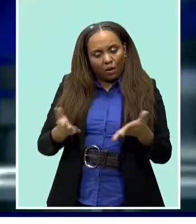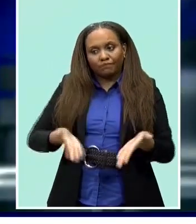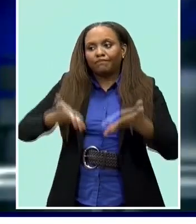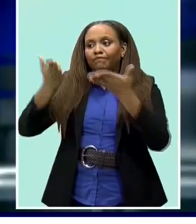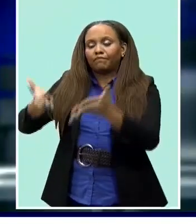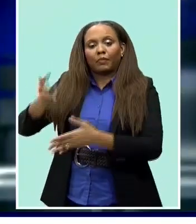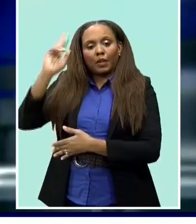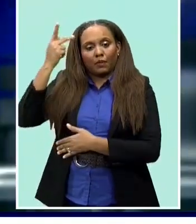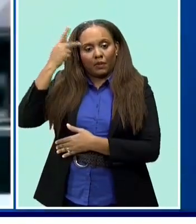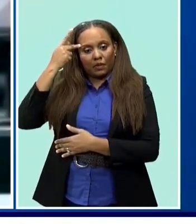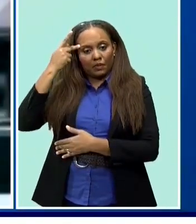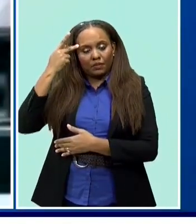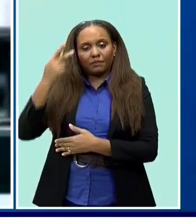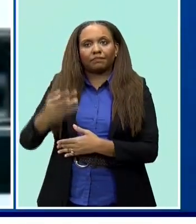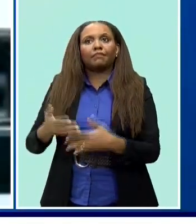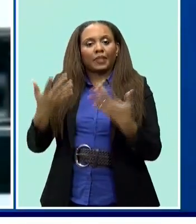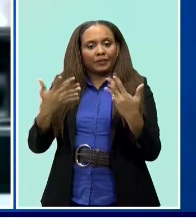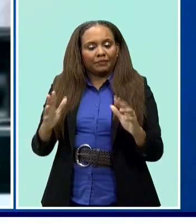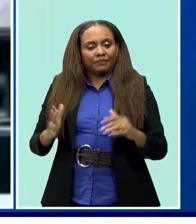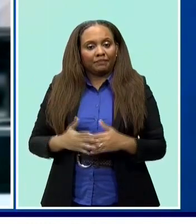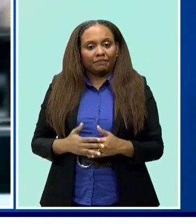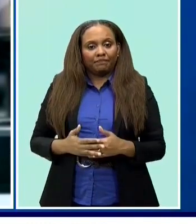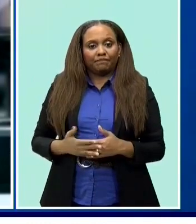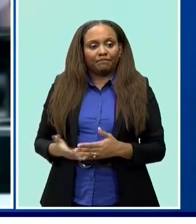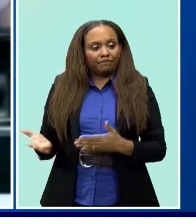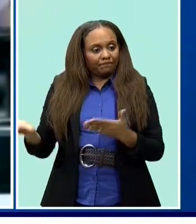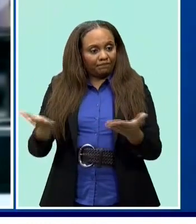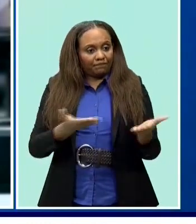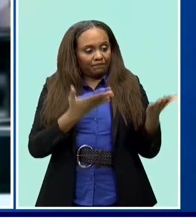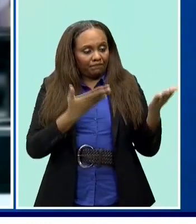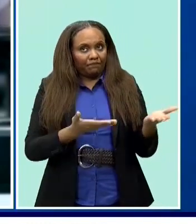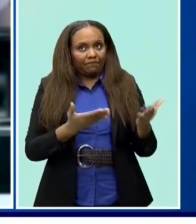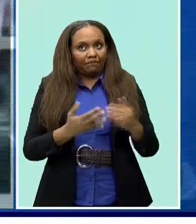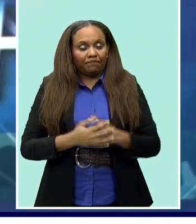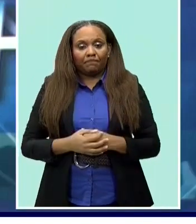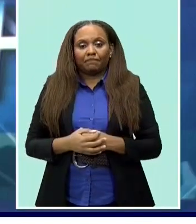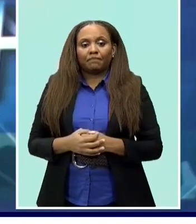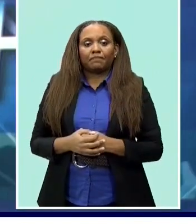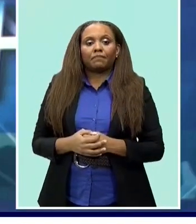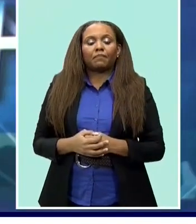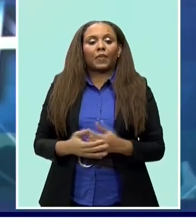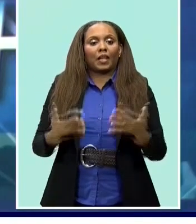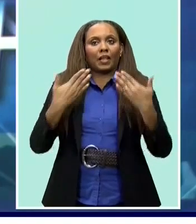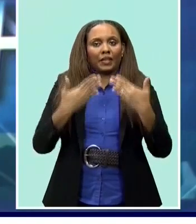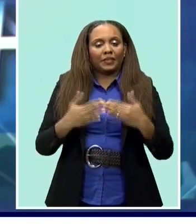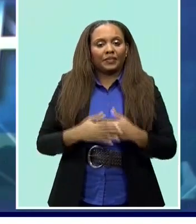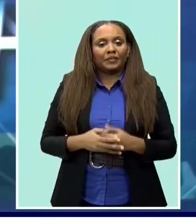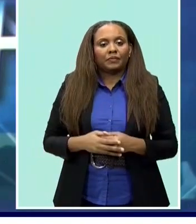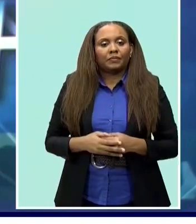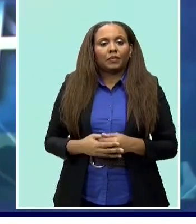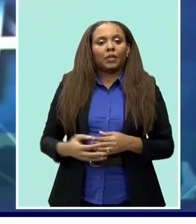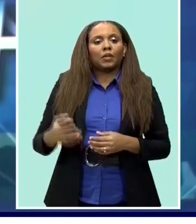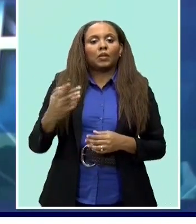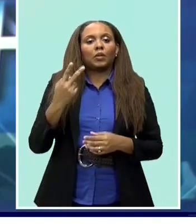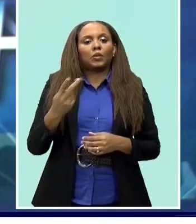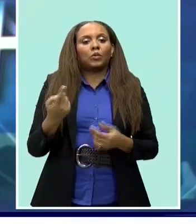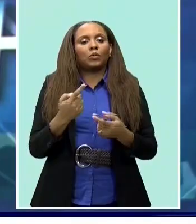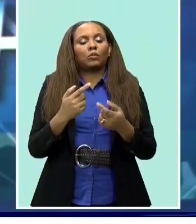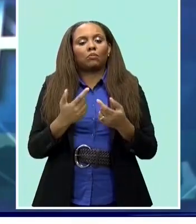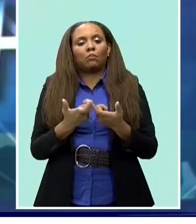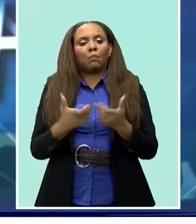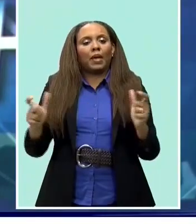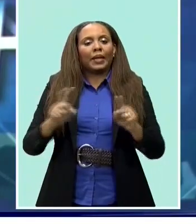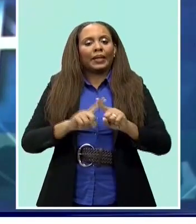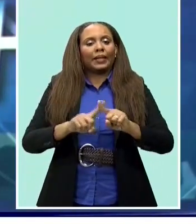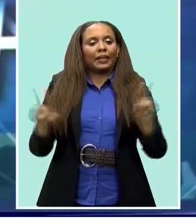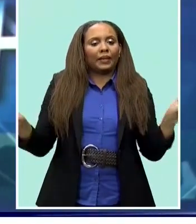final consideration. It's back over to you, Shane. Thanks so much, Ryan. Two major deficiencies have been identified in the